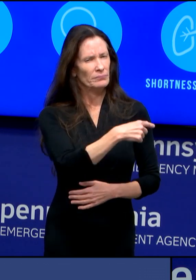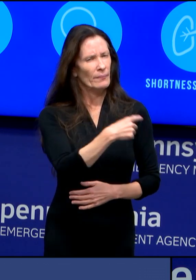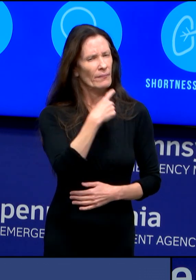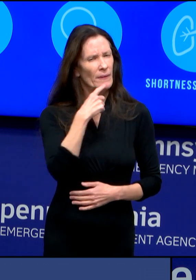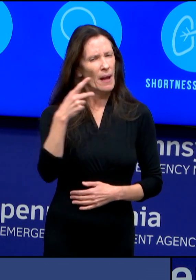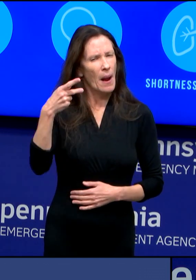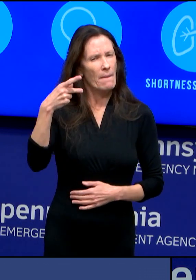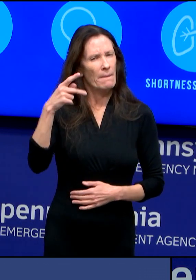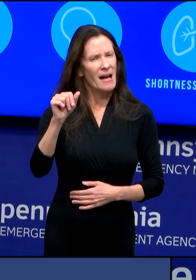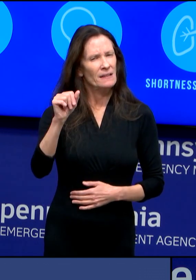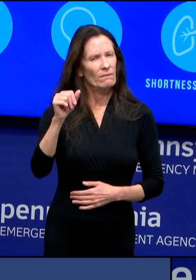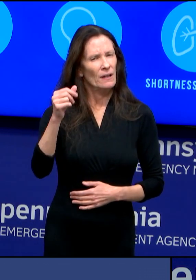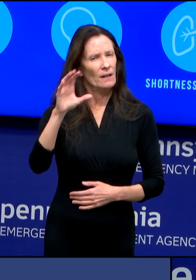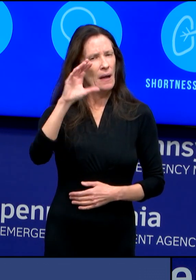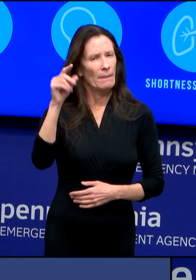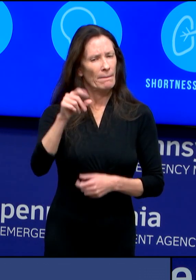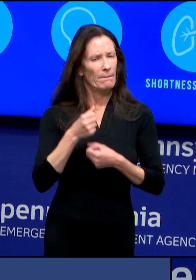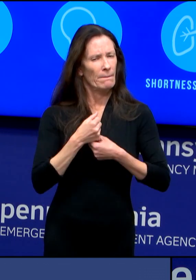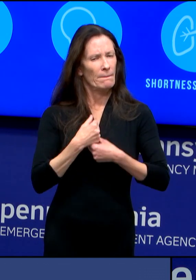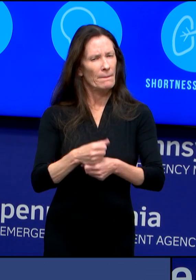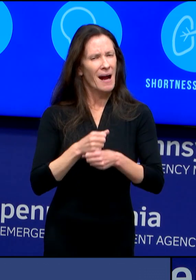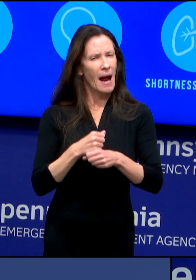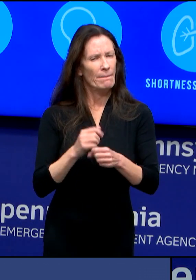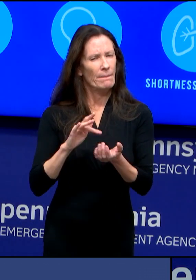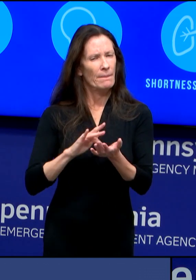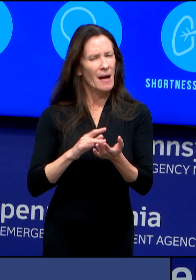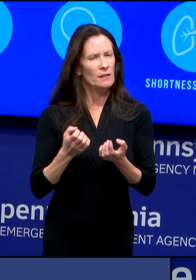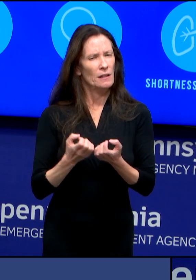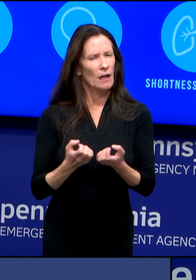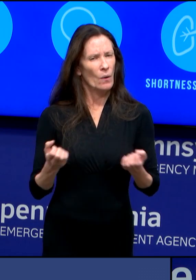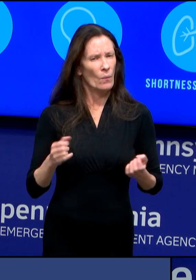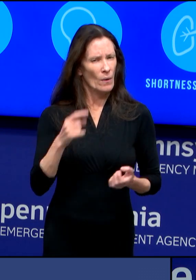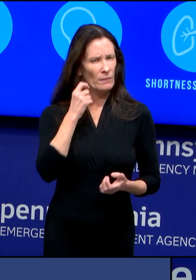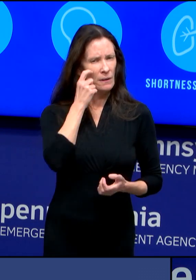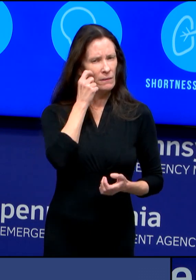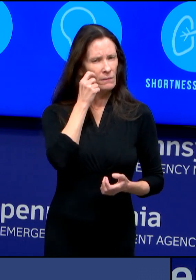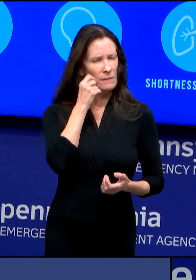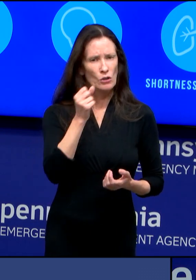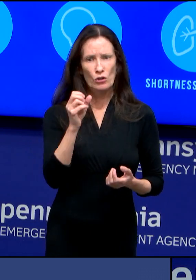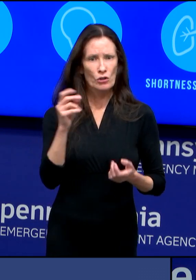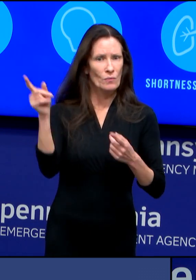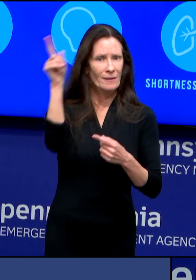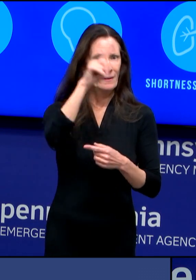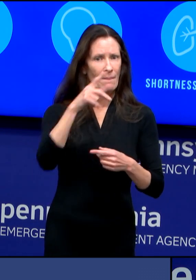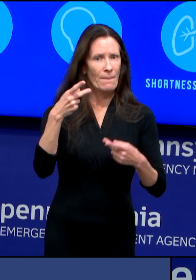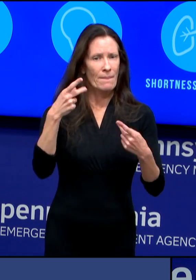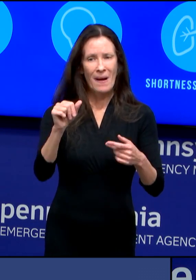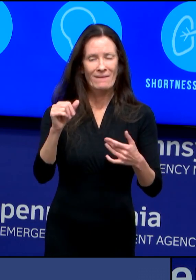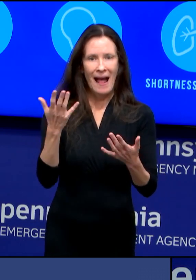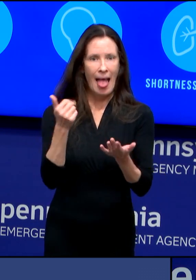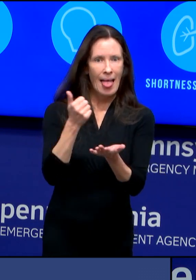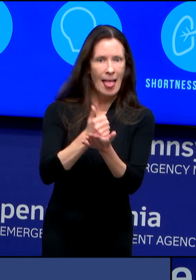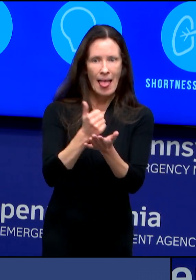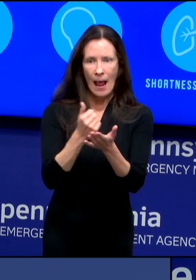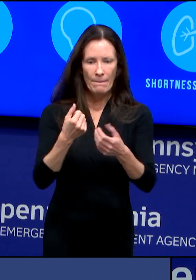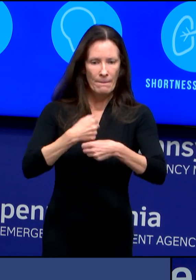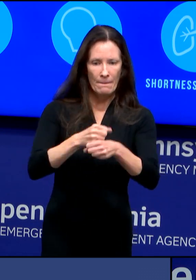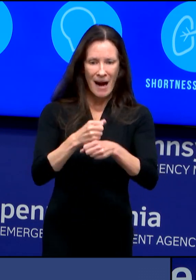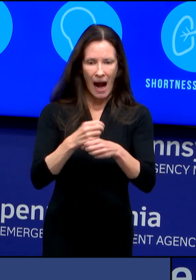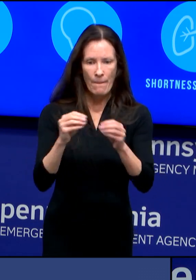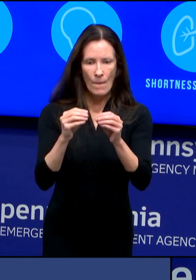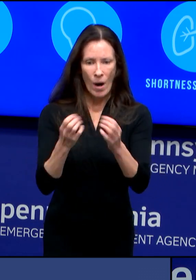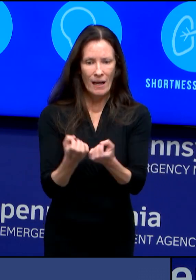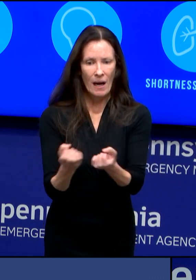making medical equipment necessary to fight the crisis. Can you give an update on that? So yes, we have